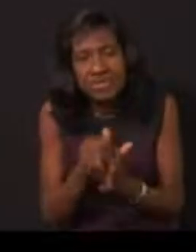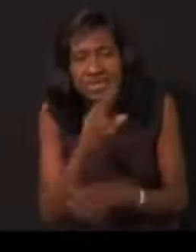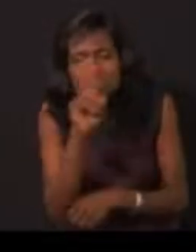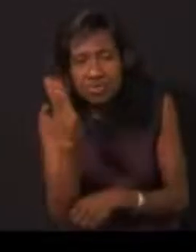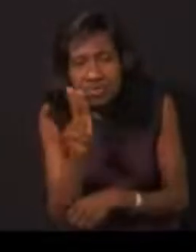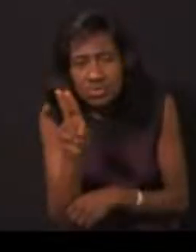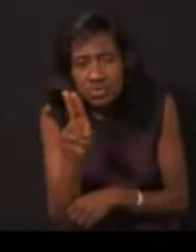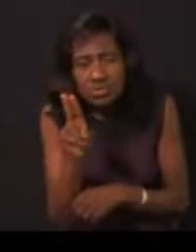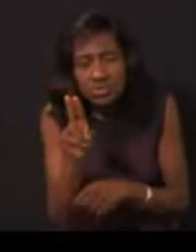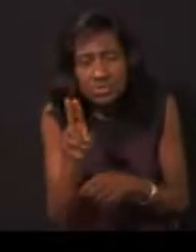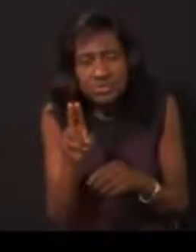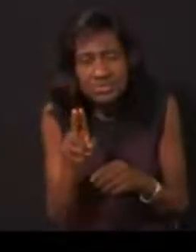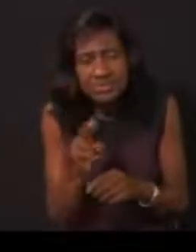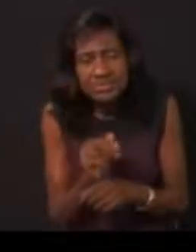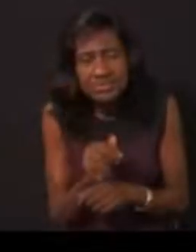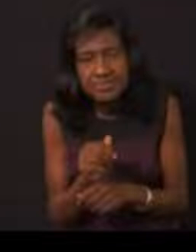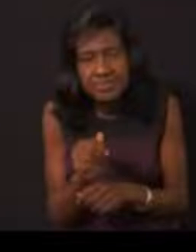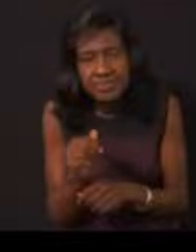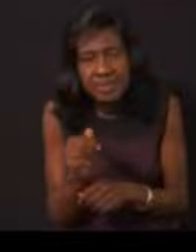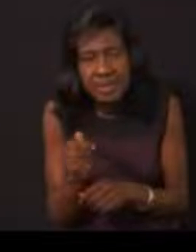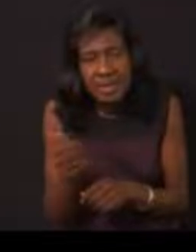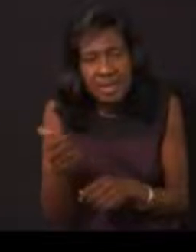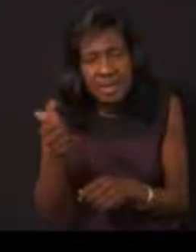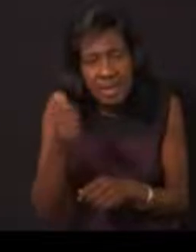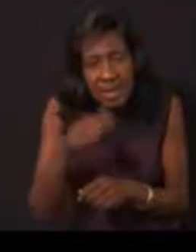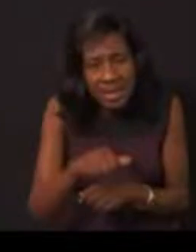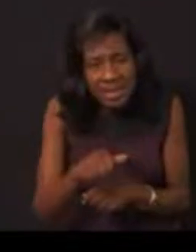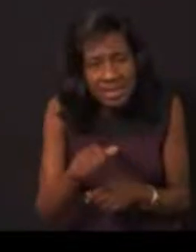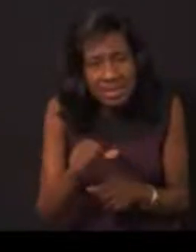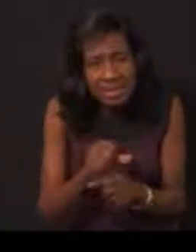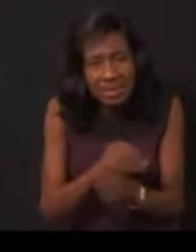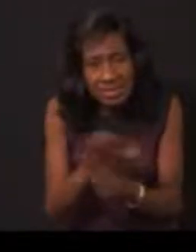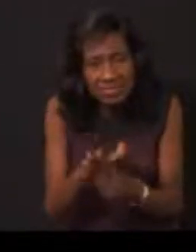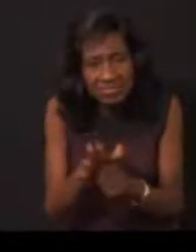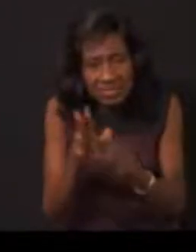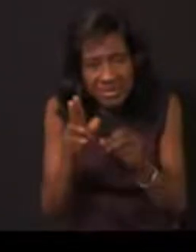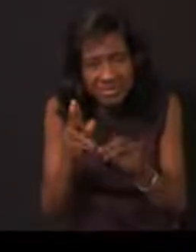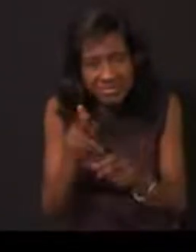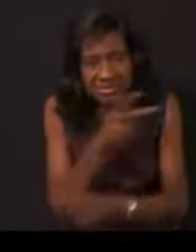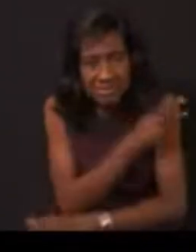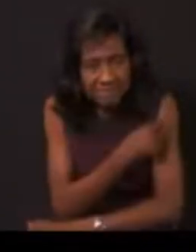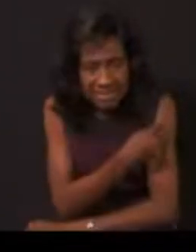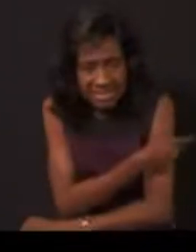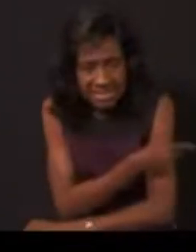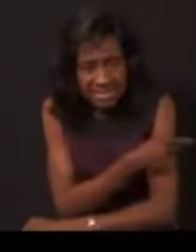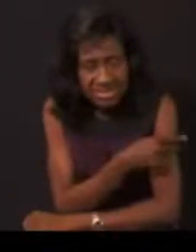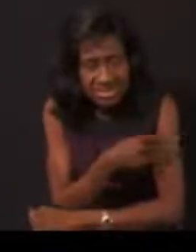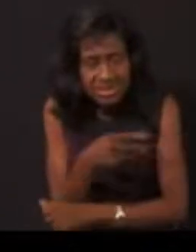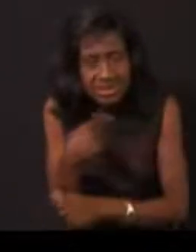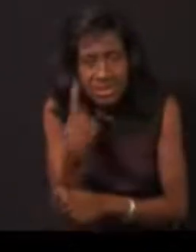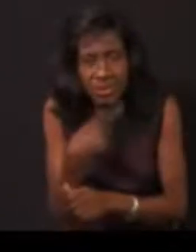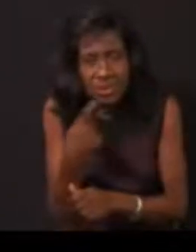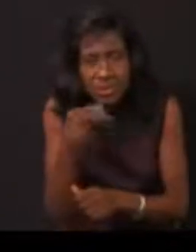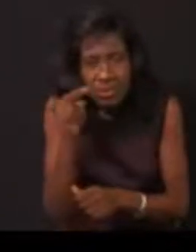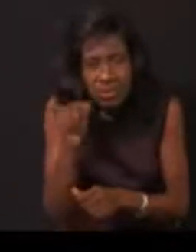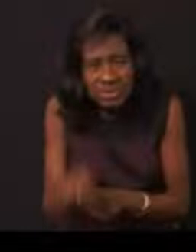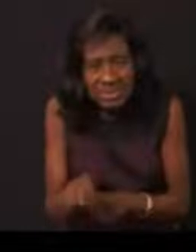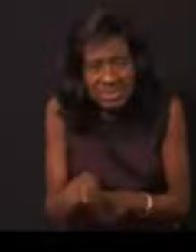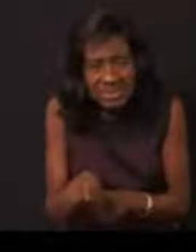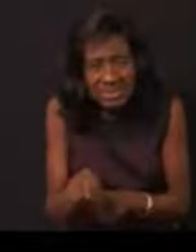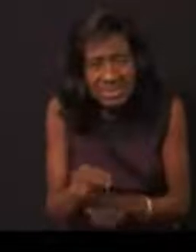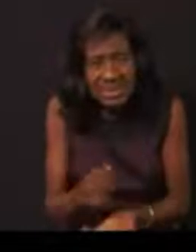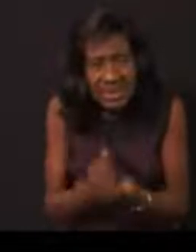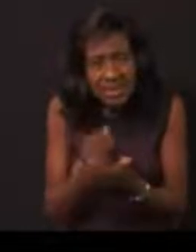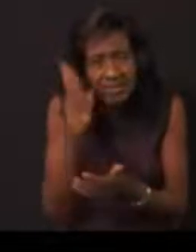for transport. Any COVID patients requiring ICU treatment will be cared for in Grand